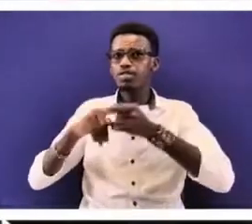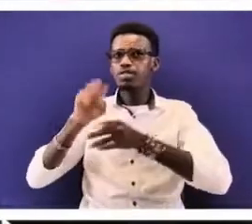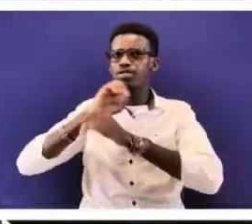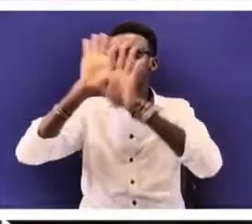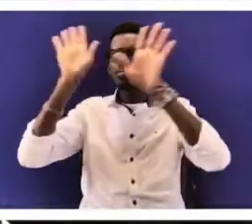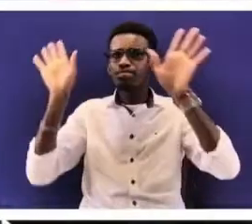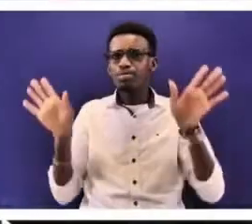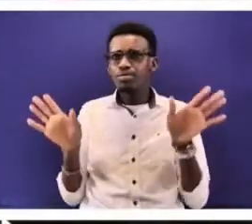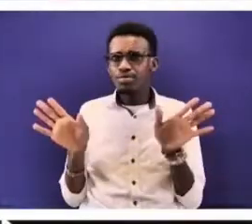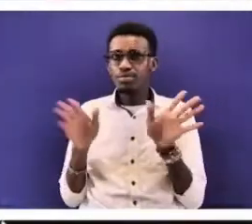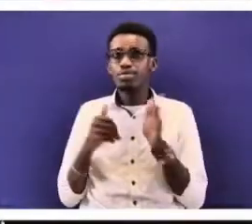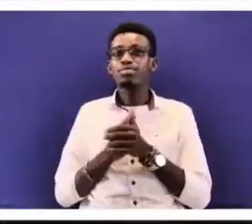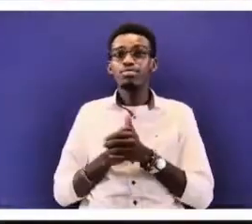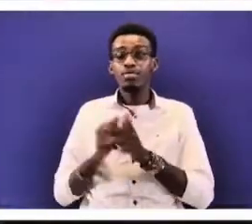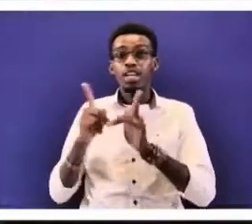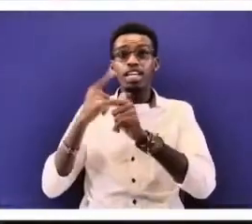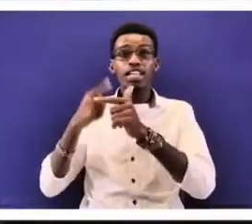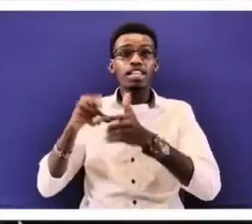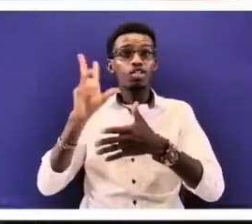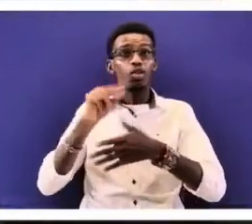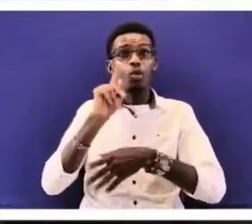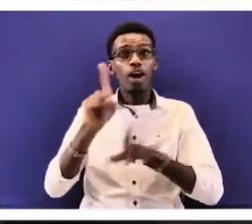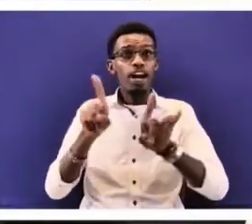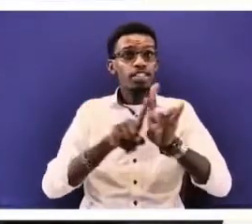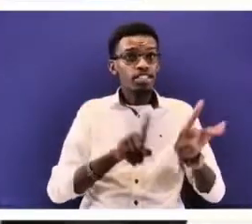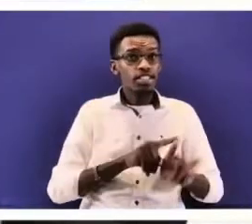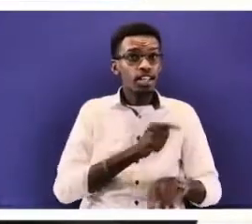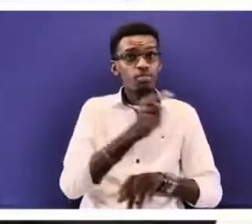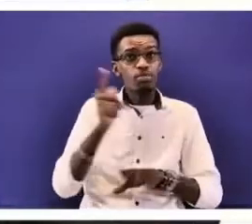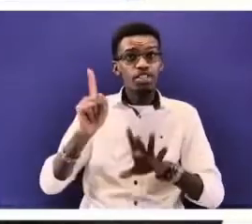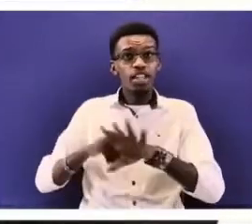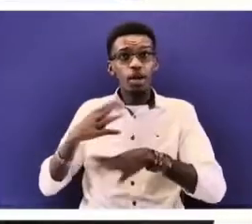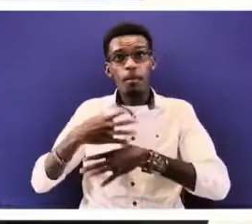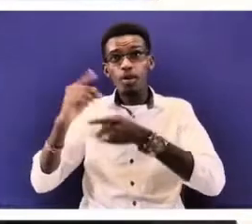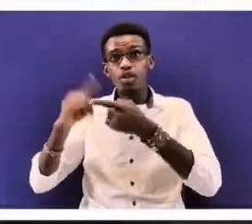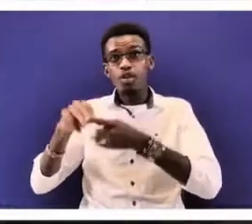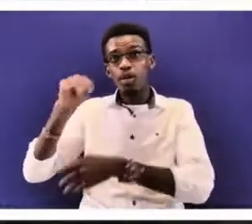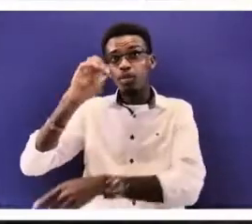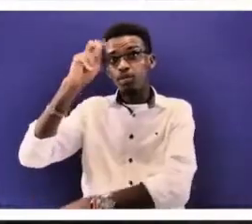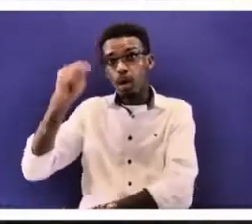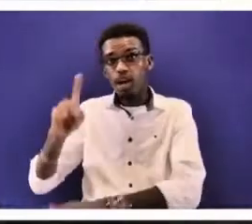sky. And there's no one like you, because when you walk into the moon,